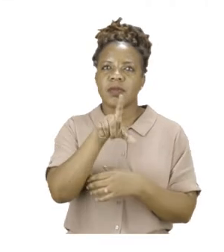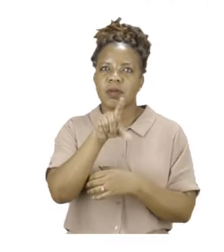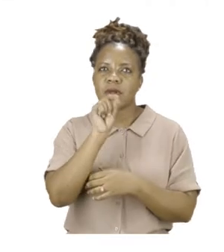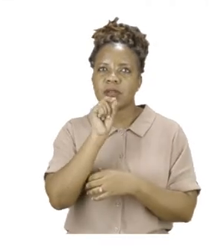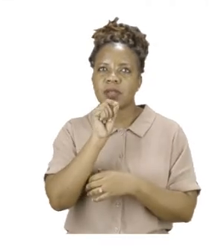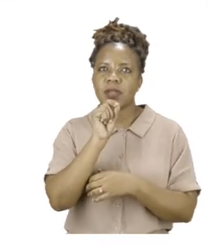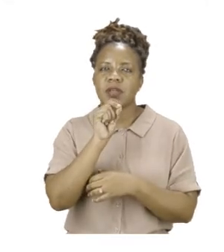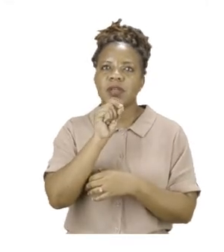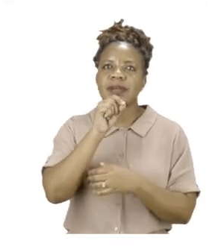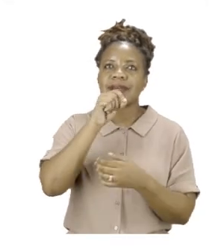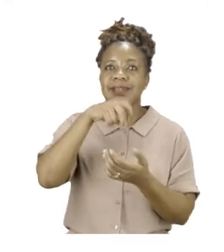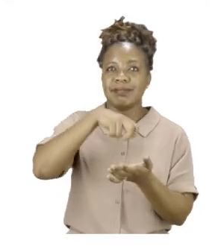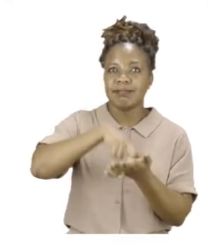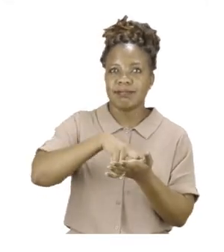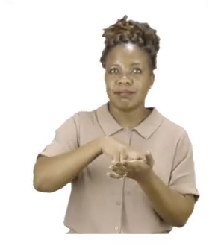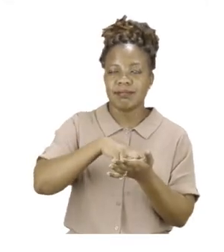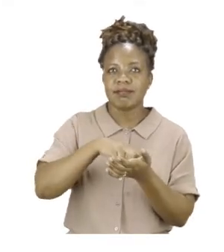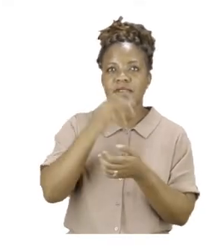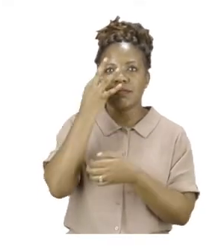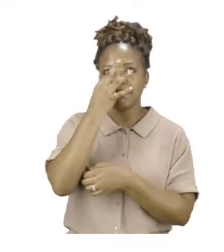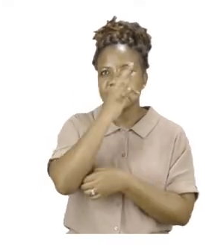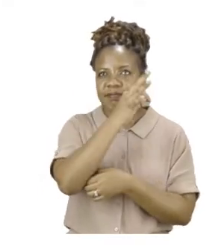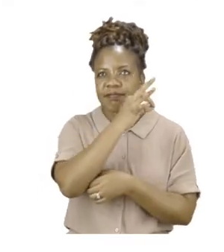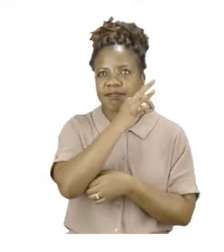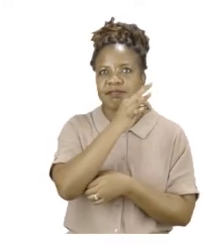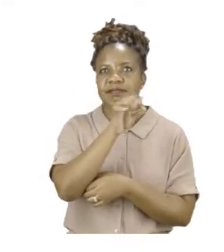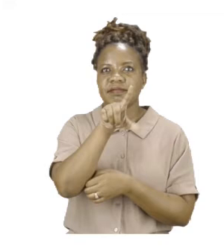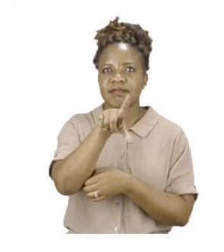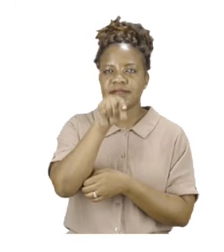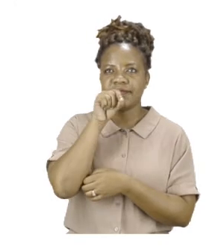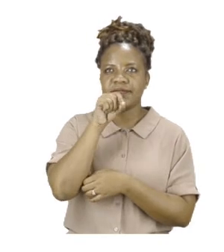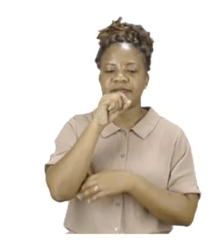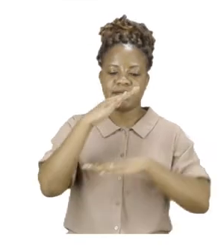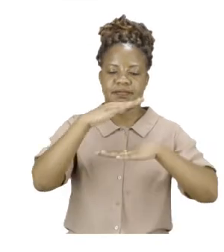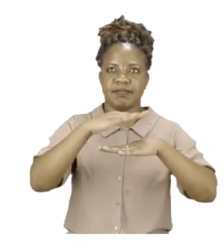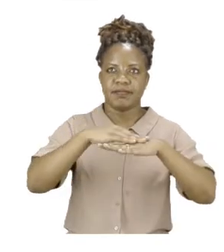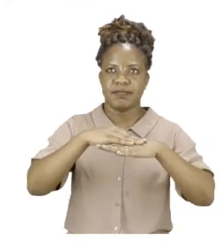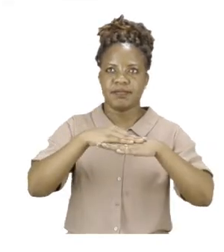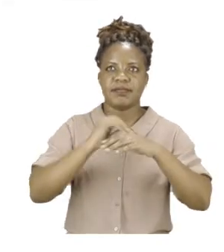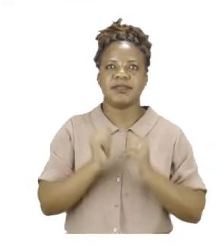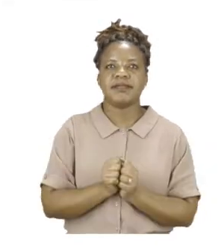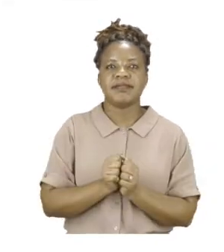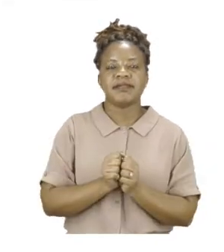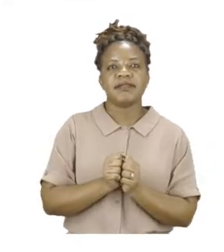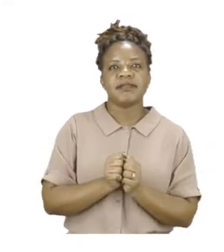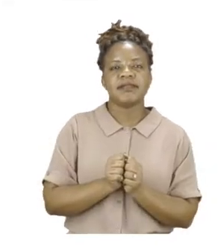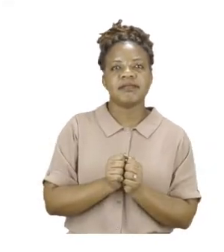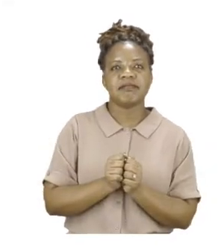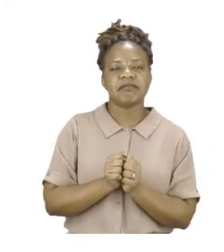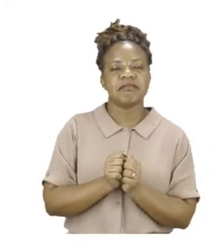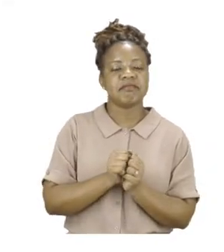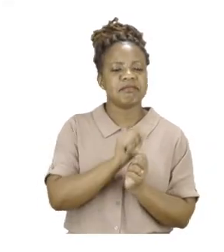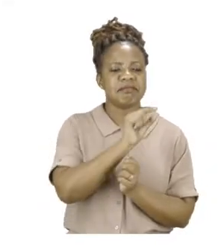sat, flower, the, on. Now, as you can hear and